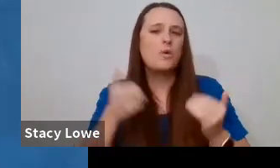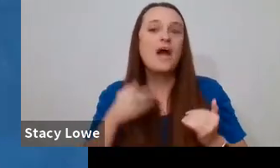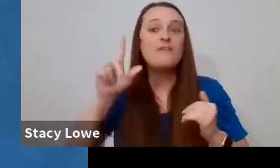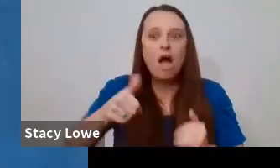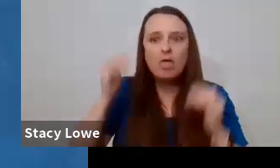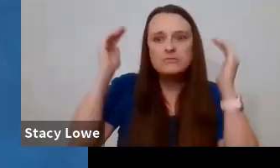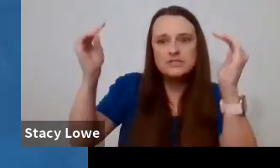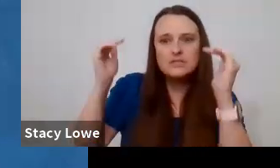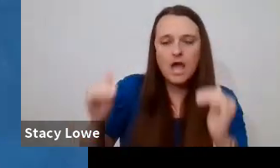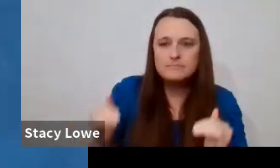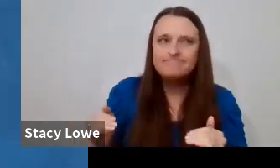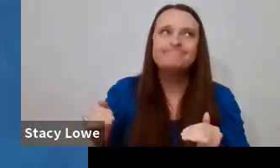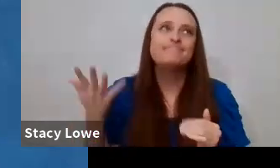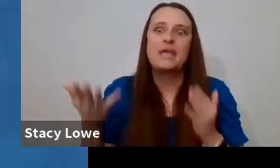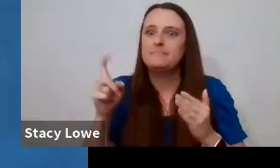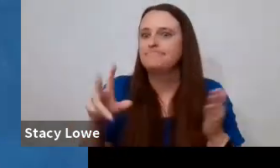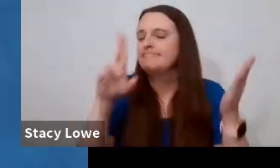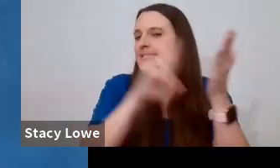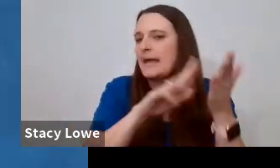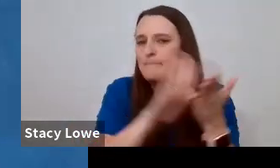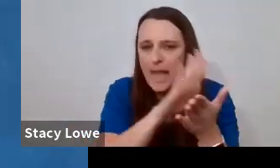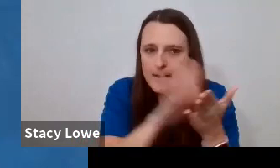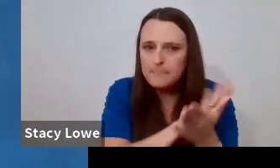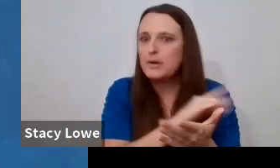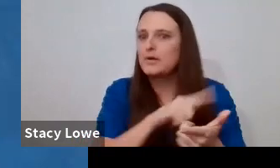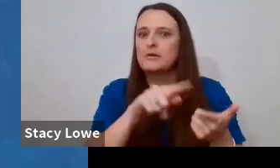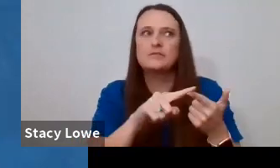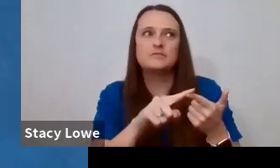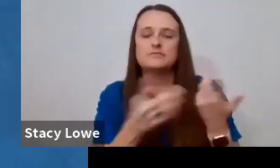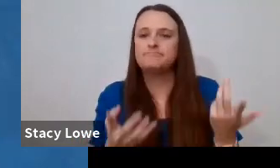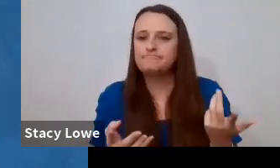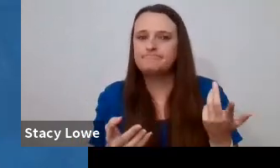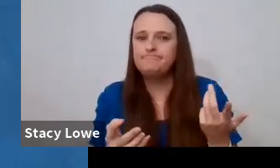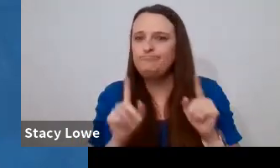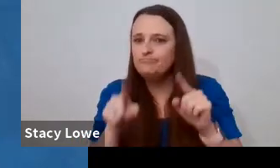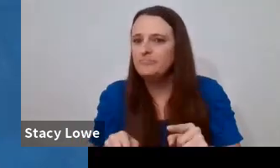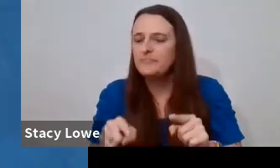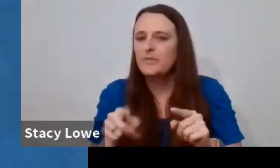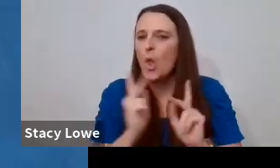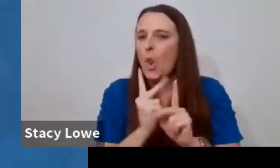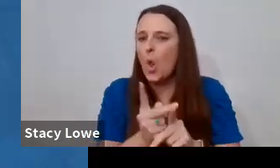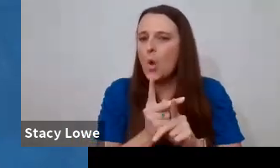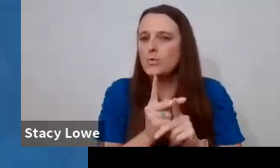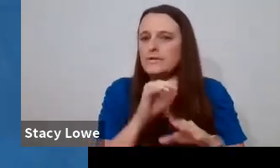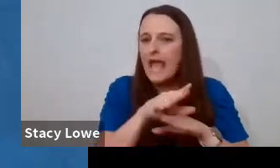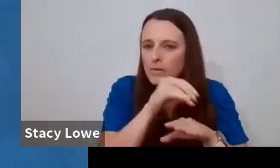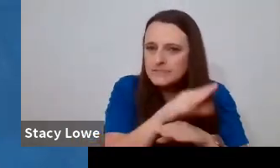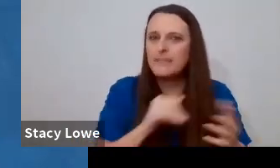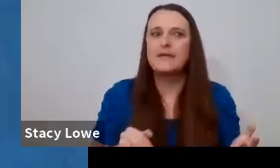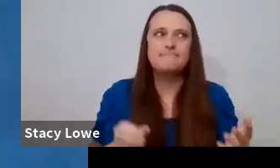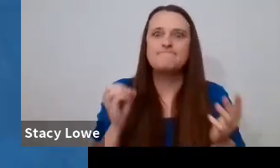include signing loan promissory notes, completing loan counseling, completing